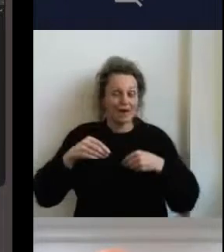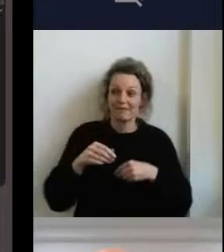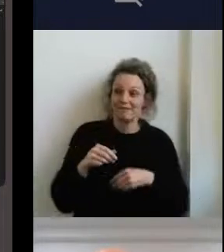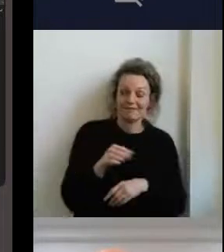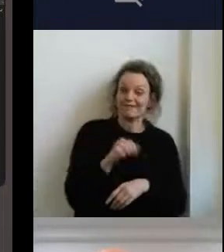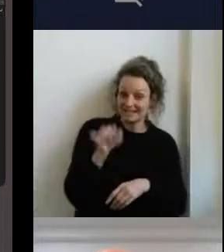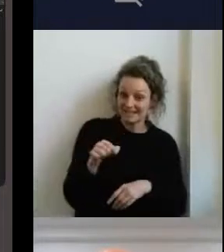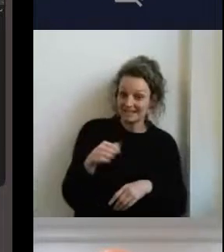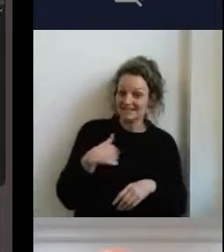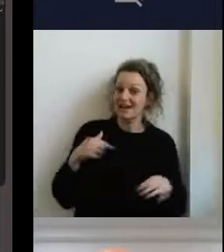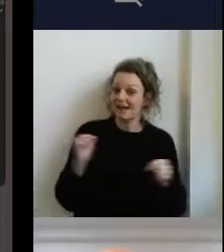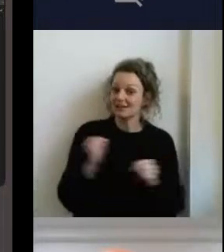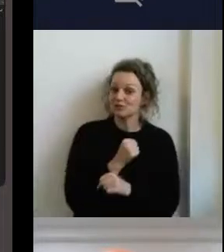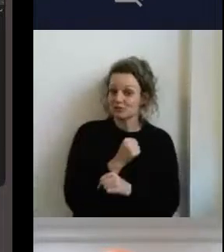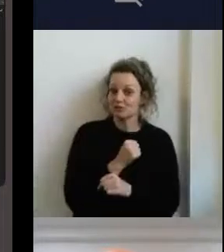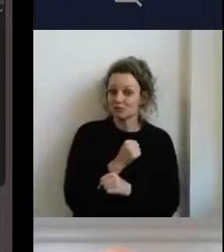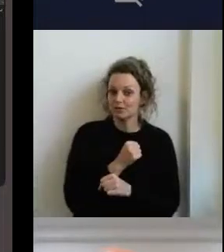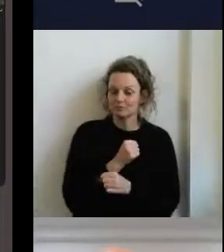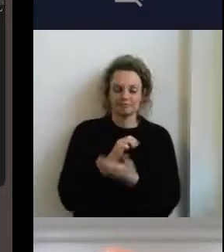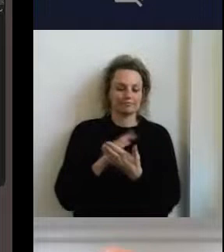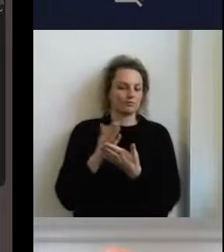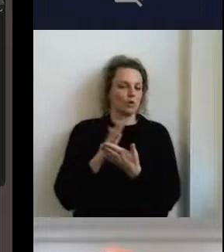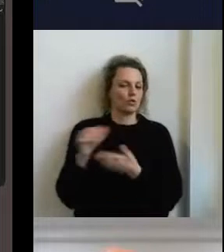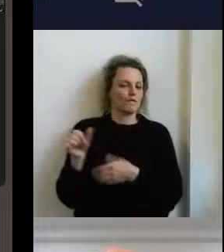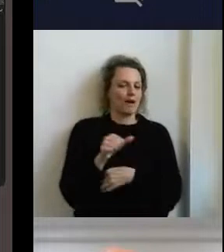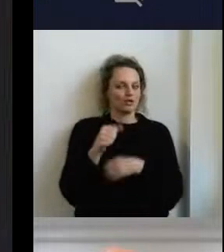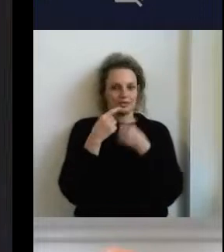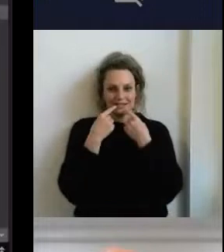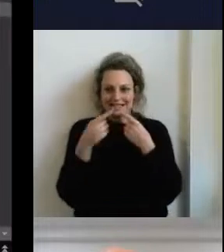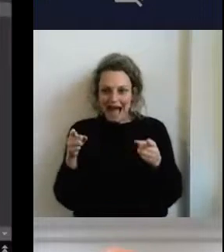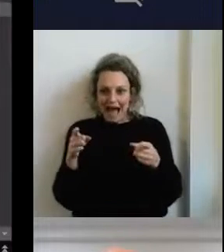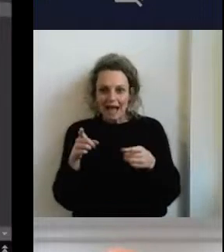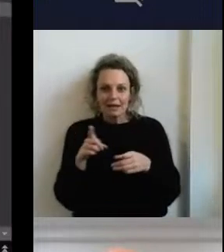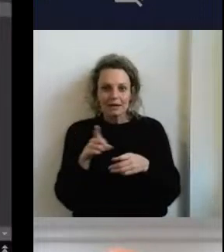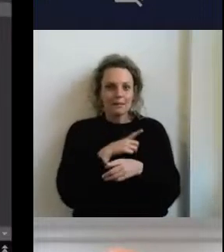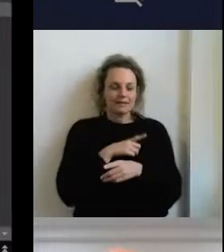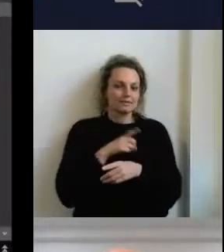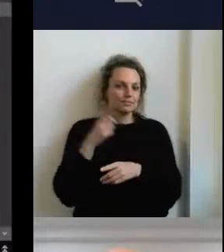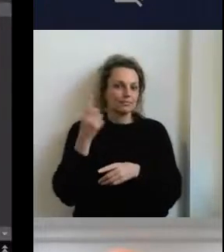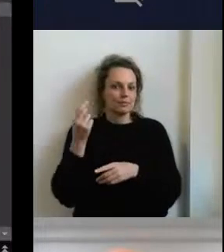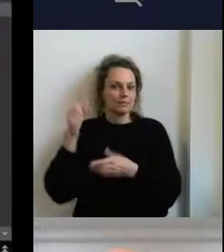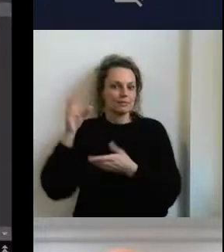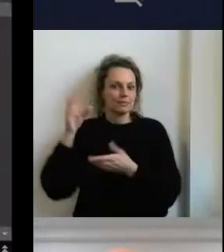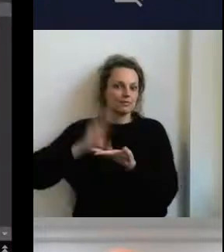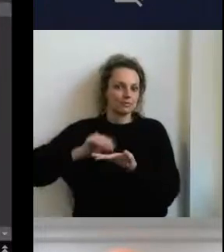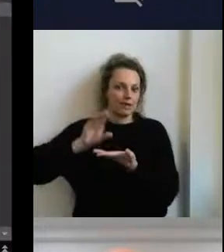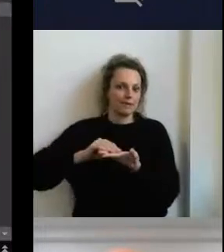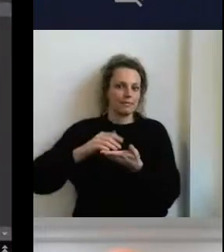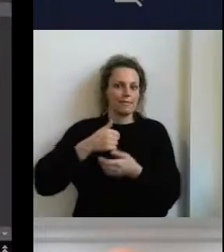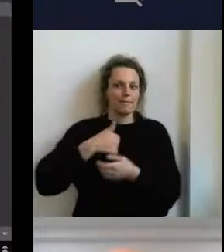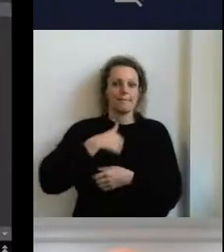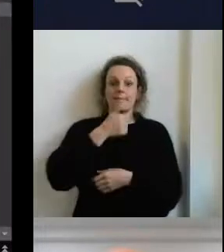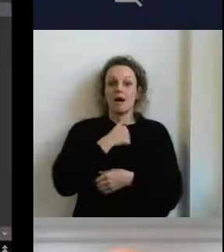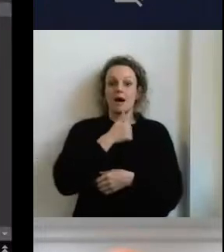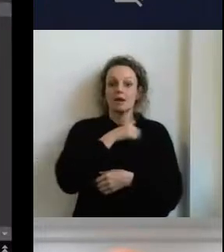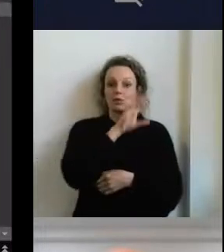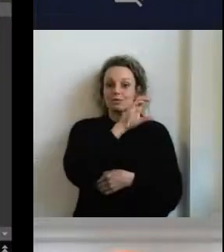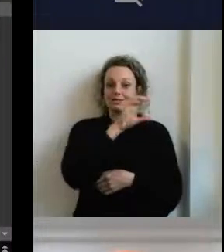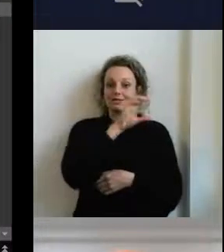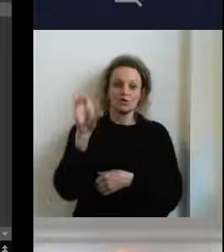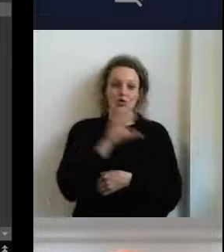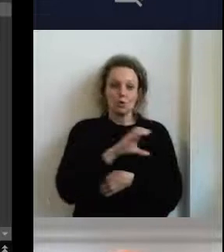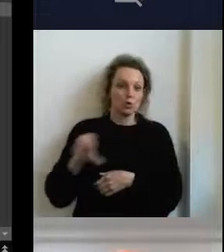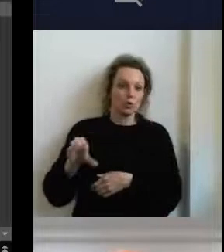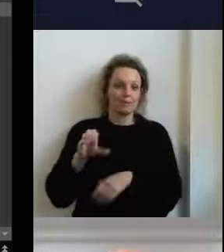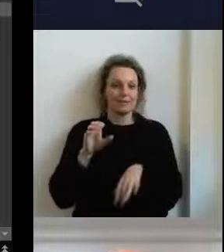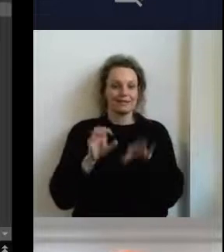don't know if I should say this because this could be recorded. But yeah, I'm a Zoom text user primarily. There we go. The cat is out of the bag.